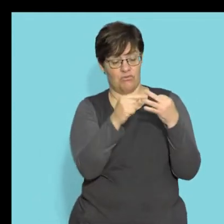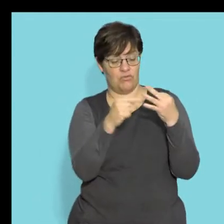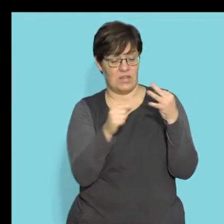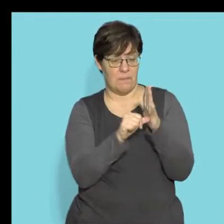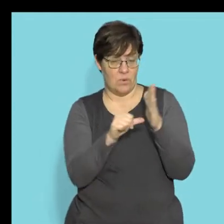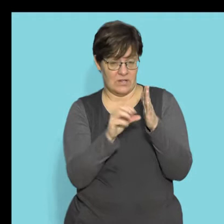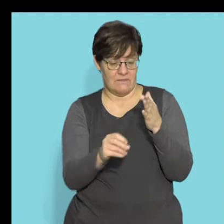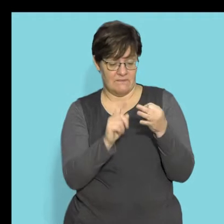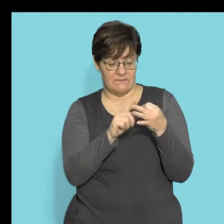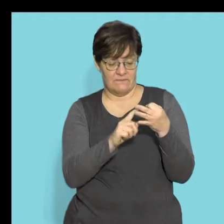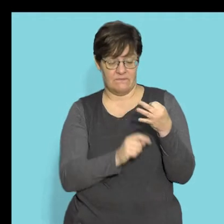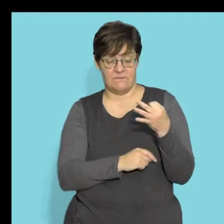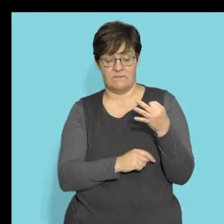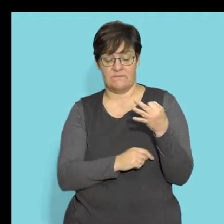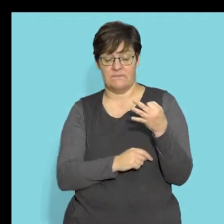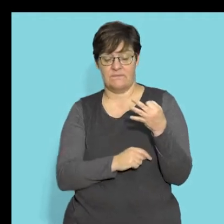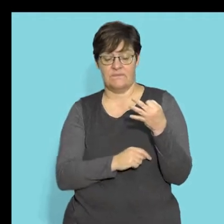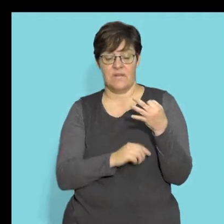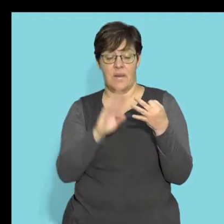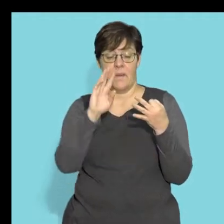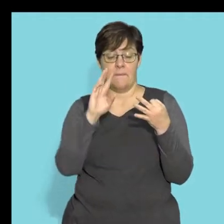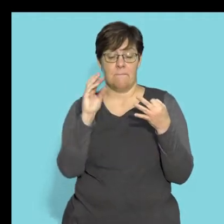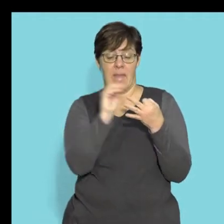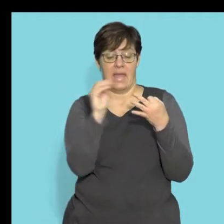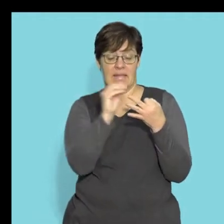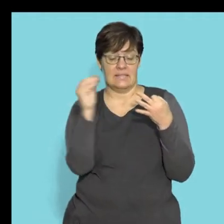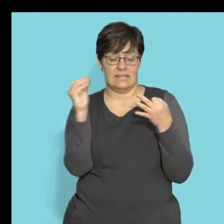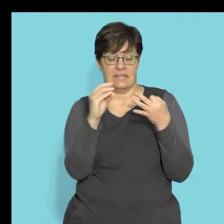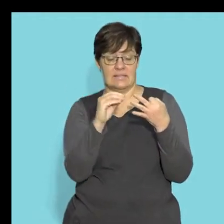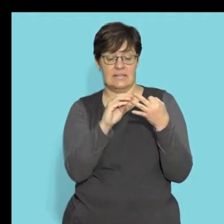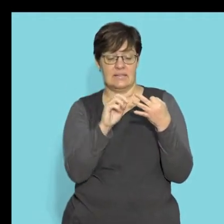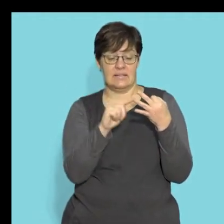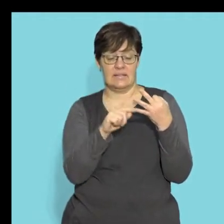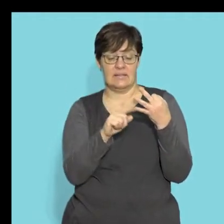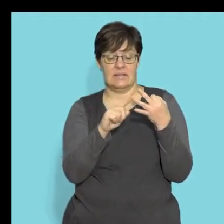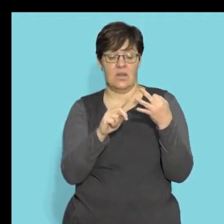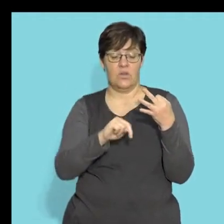motor has those three components that we've spoken about. Here's the magnet,